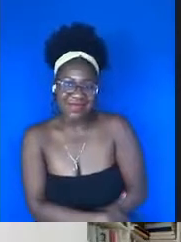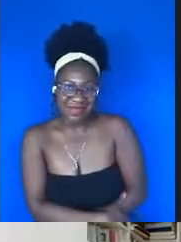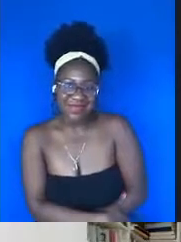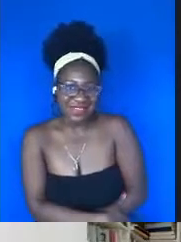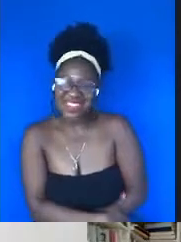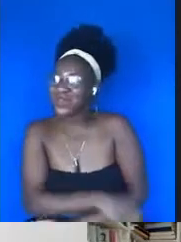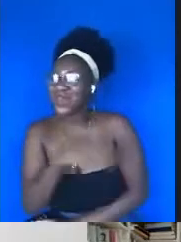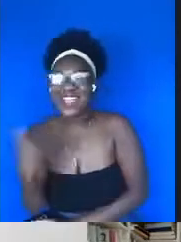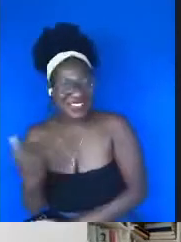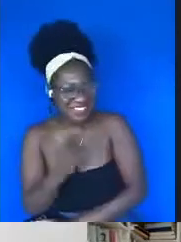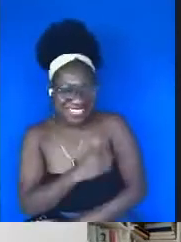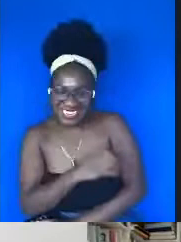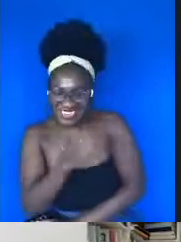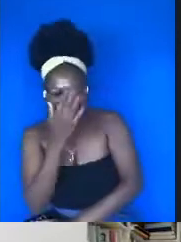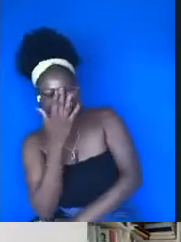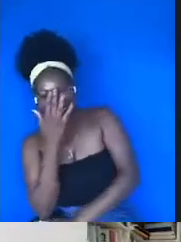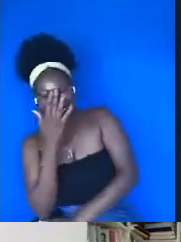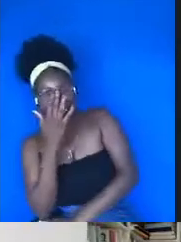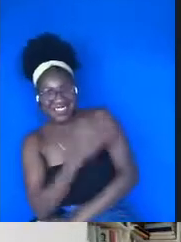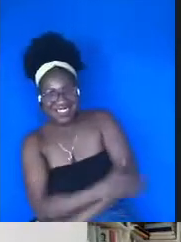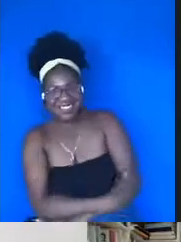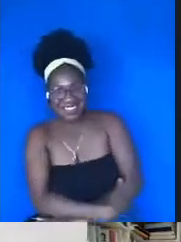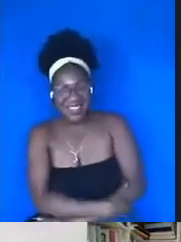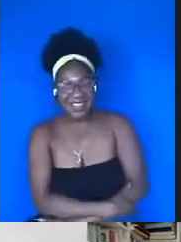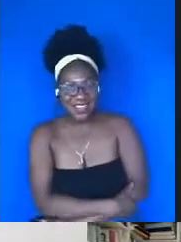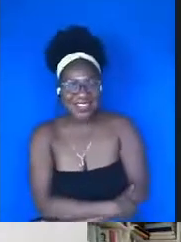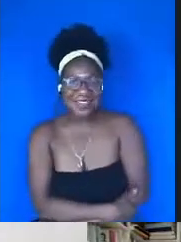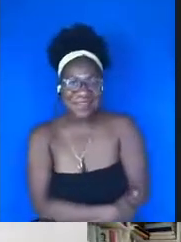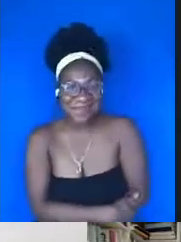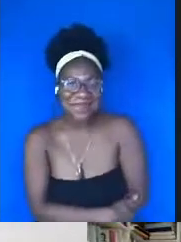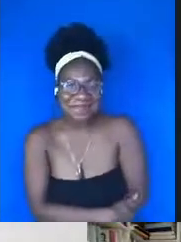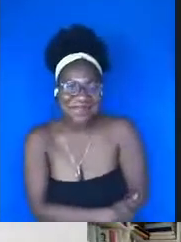It's wavy as shit. It's wavy.